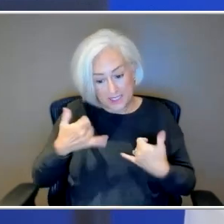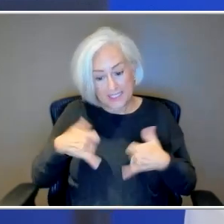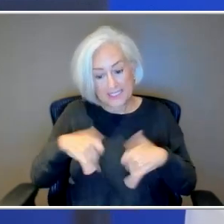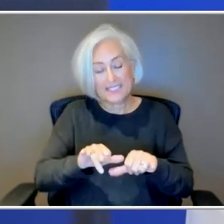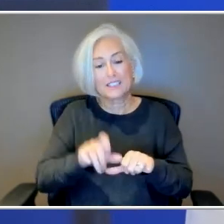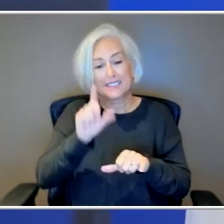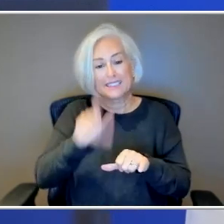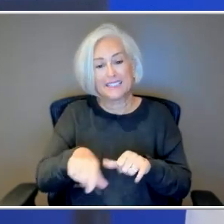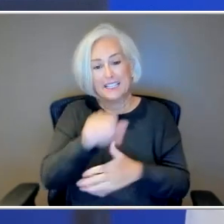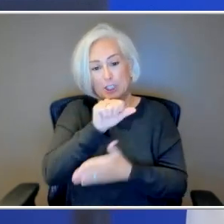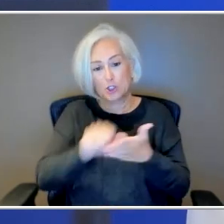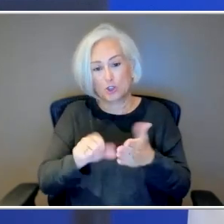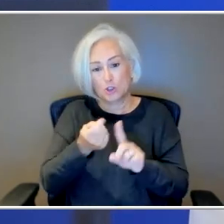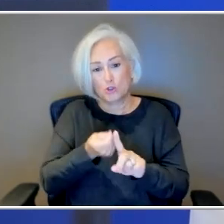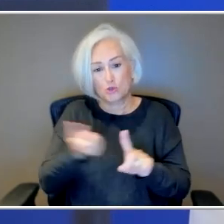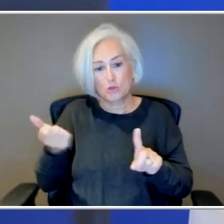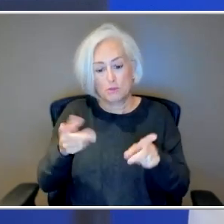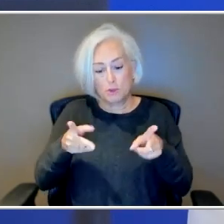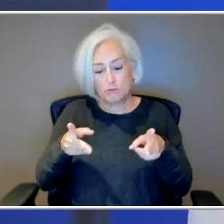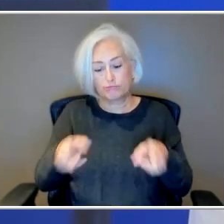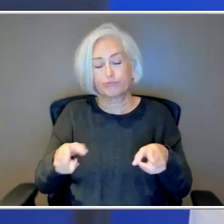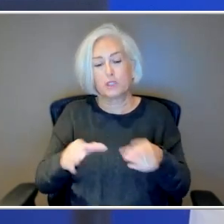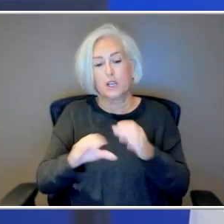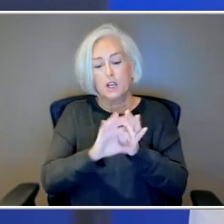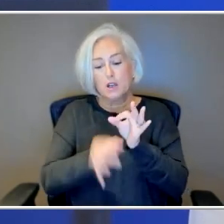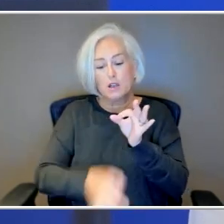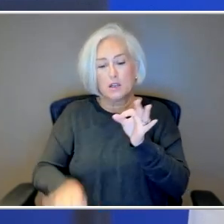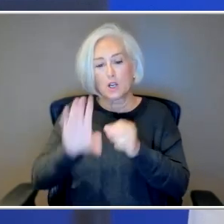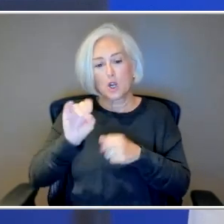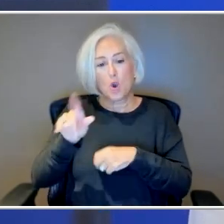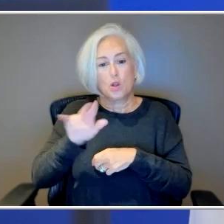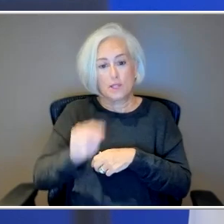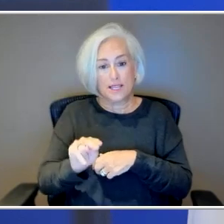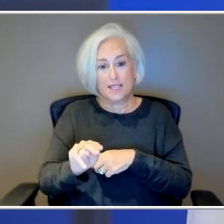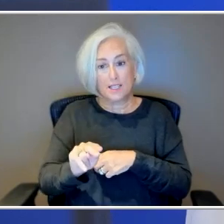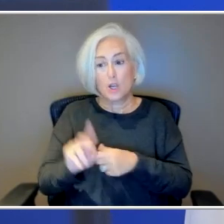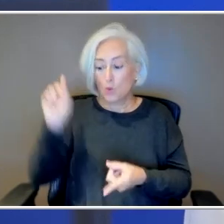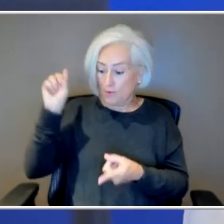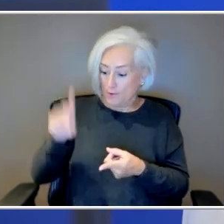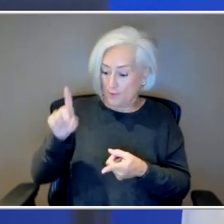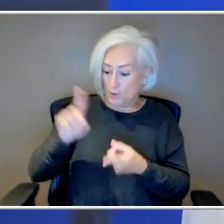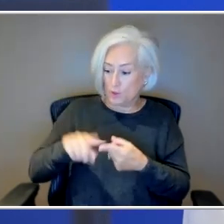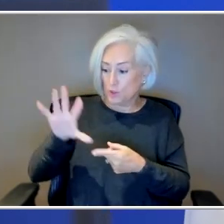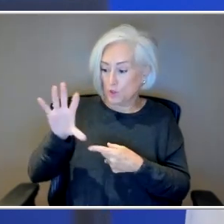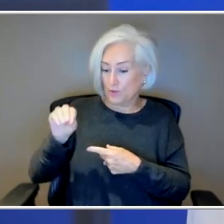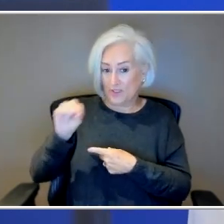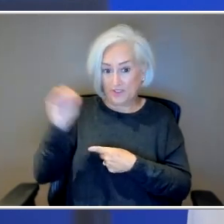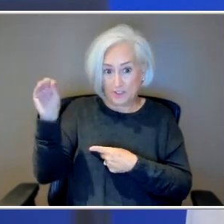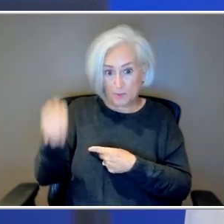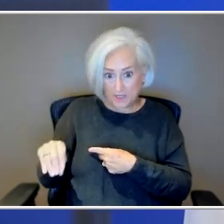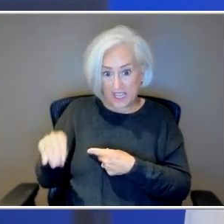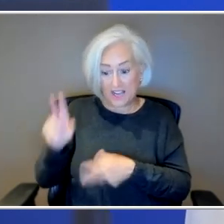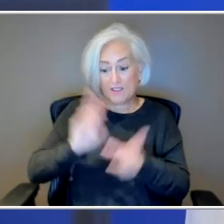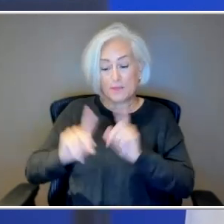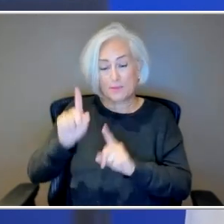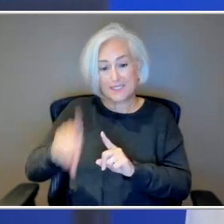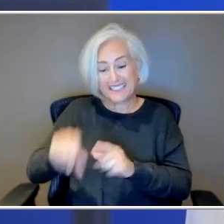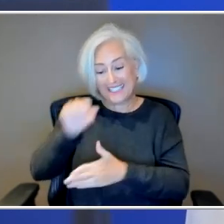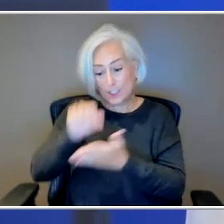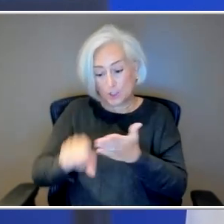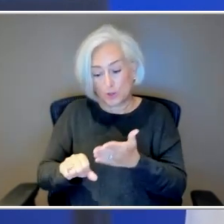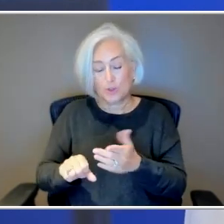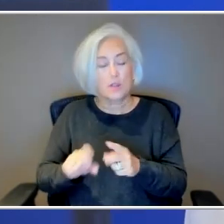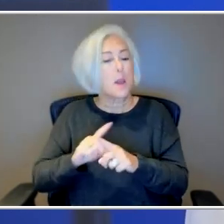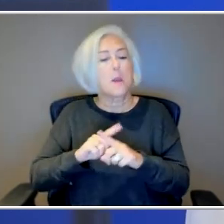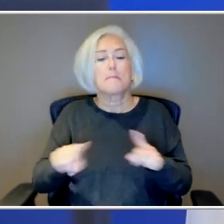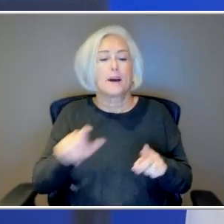almost down by 50%, but it's not down to 0%. So surgery team also can help sometimes our IBD patients. We definitely have to hook our